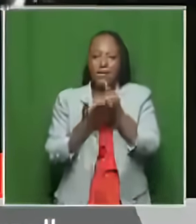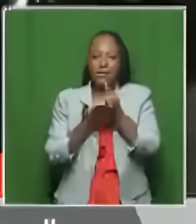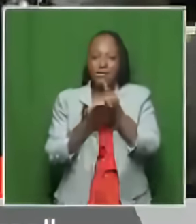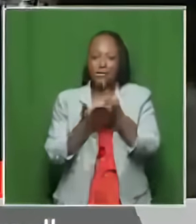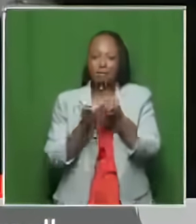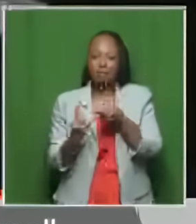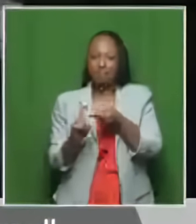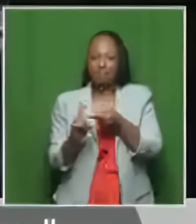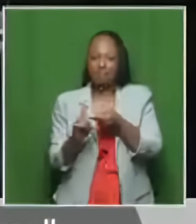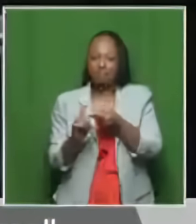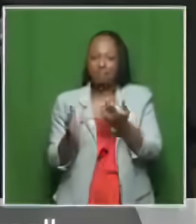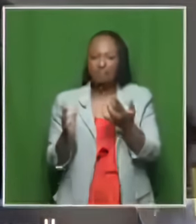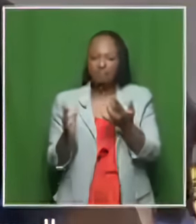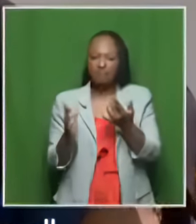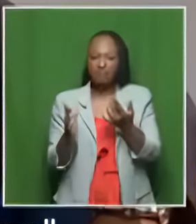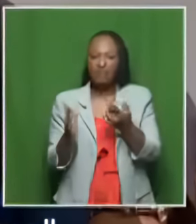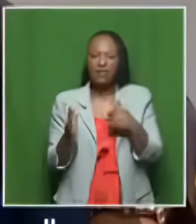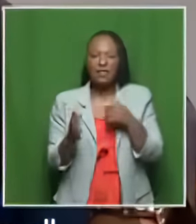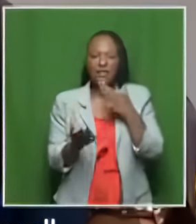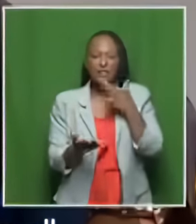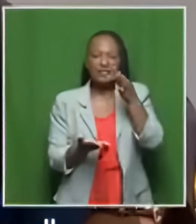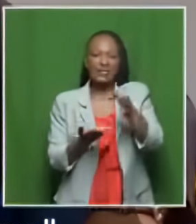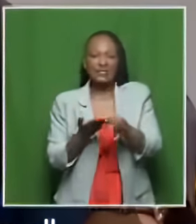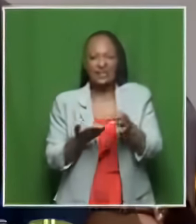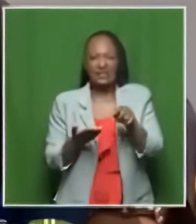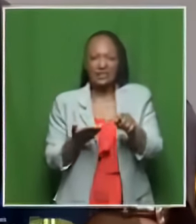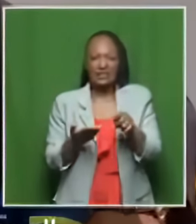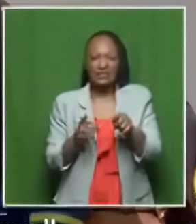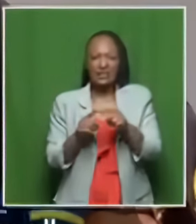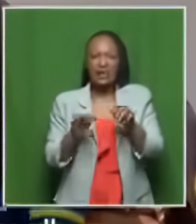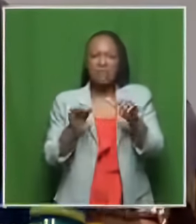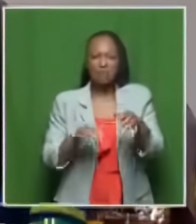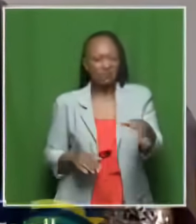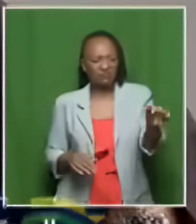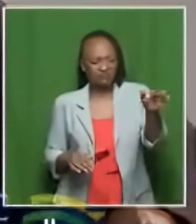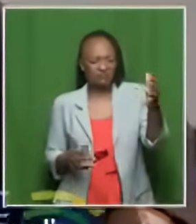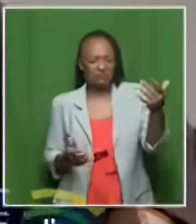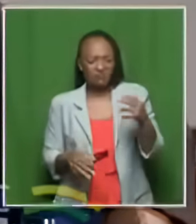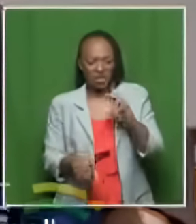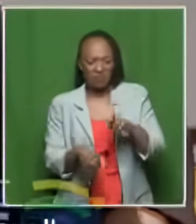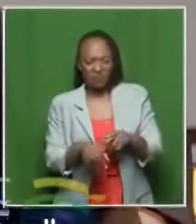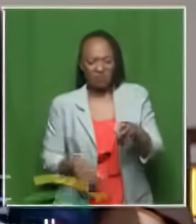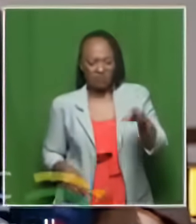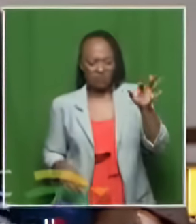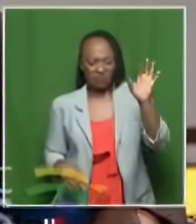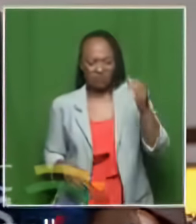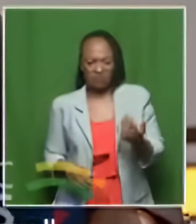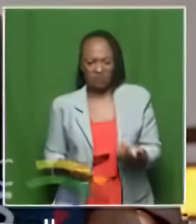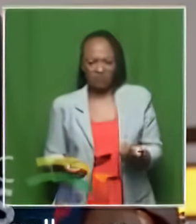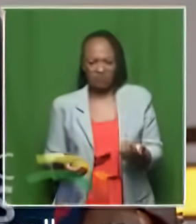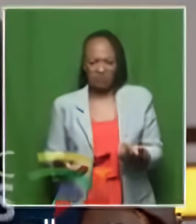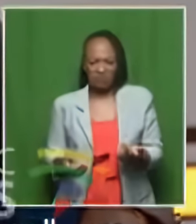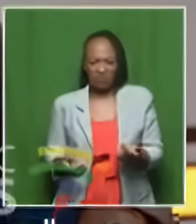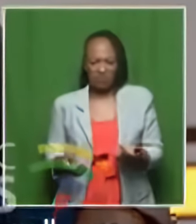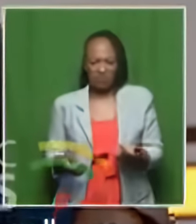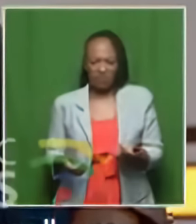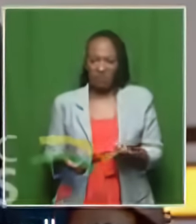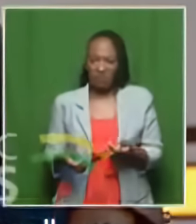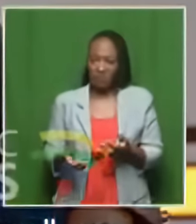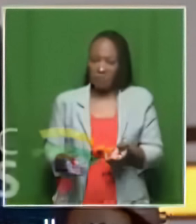passing some innuendos that suggest those people do not even deserve of such things. So you